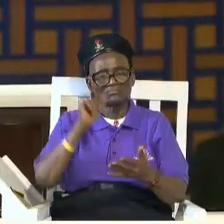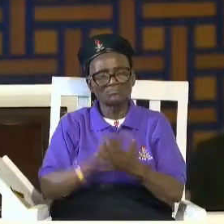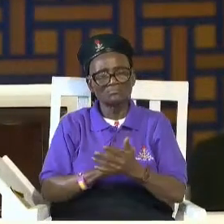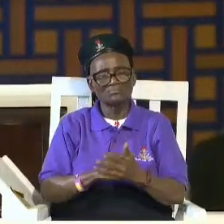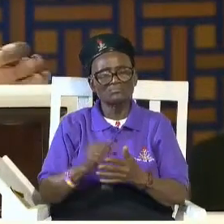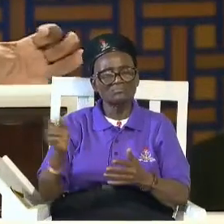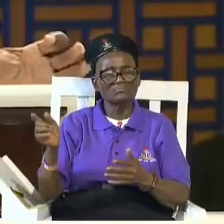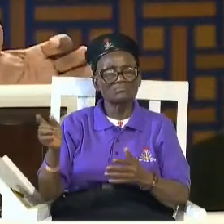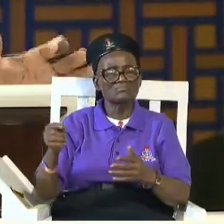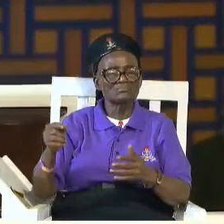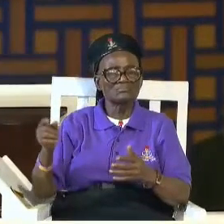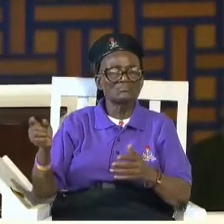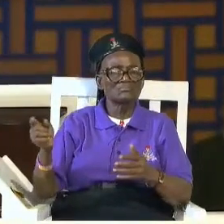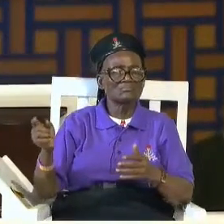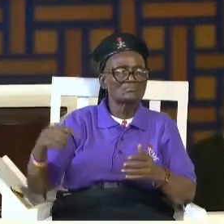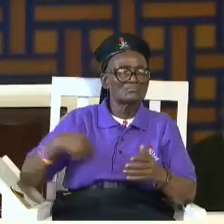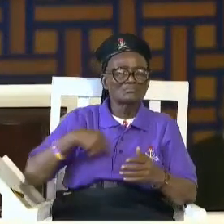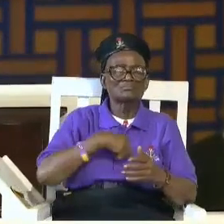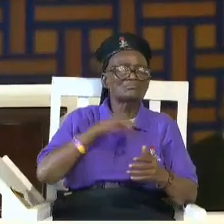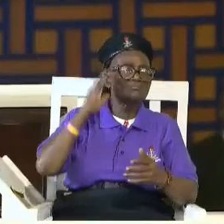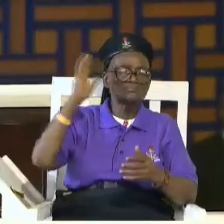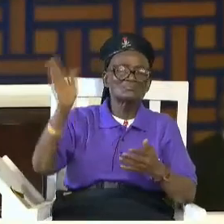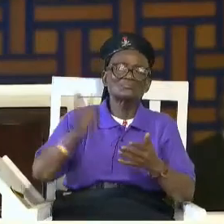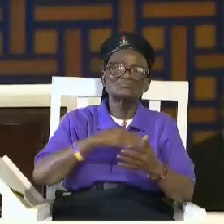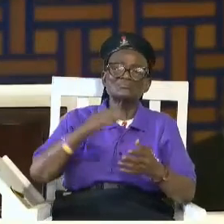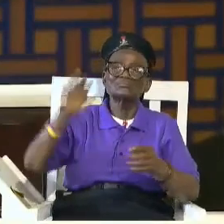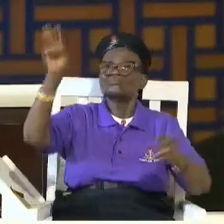we're going to sing a war song